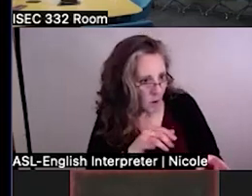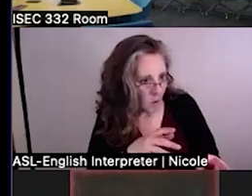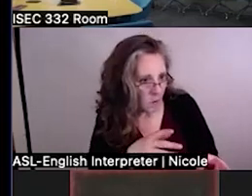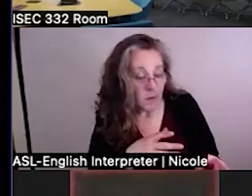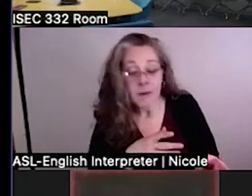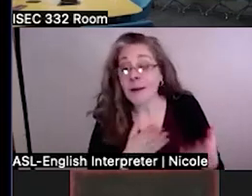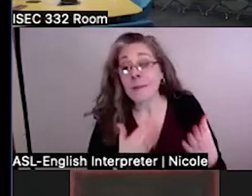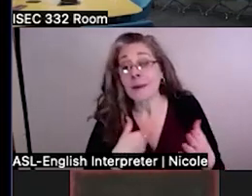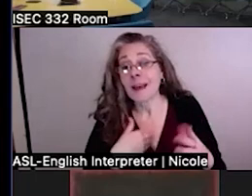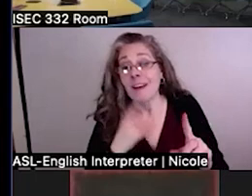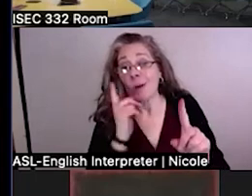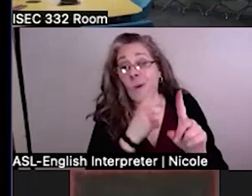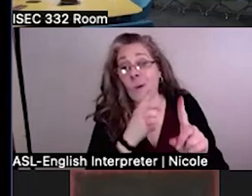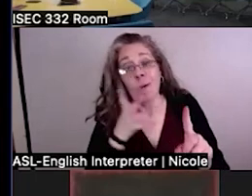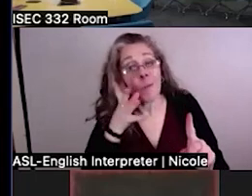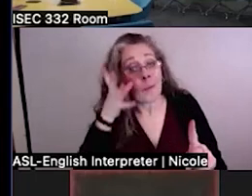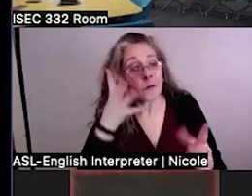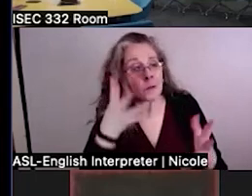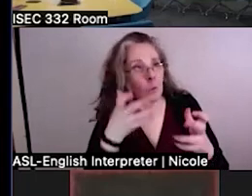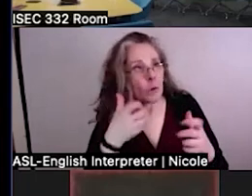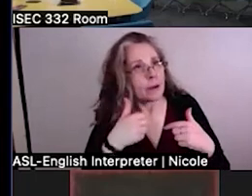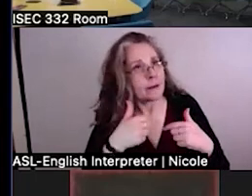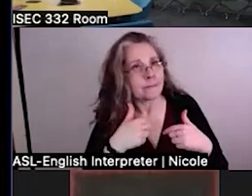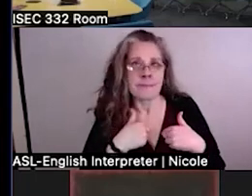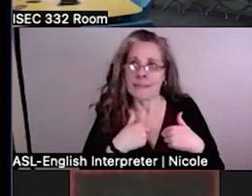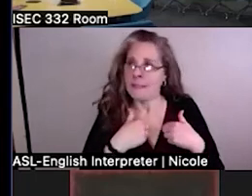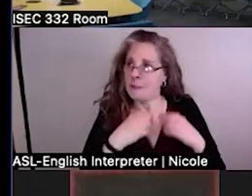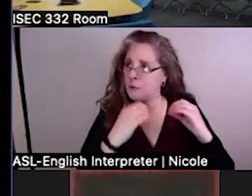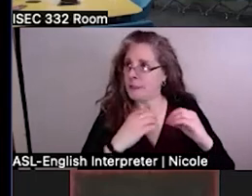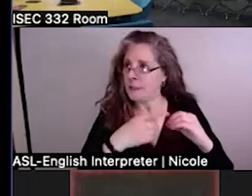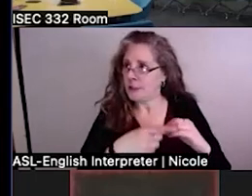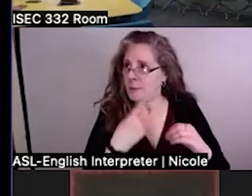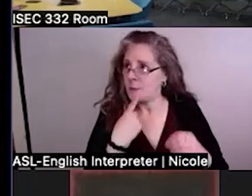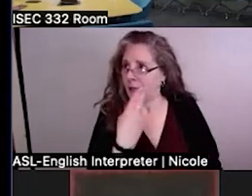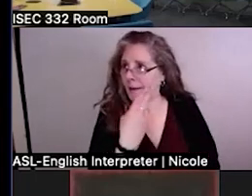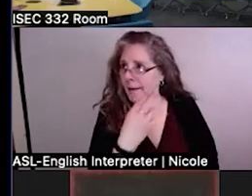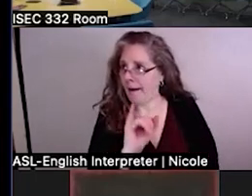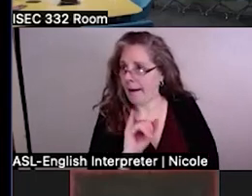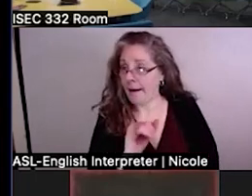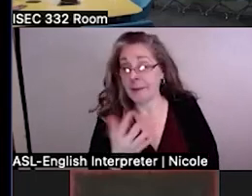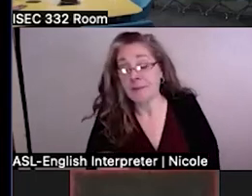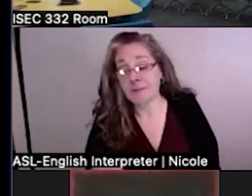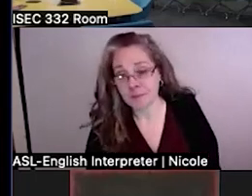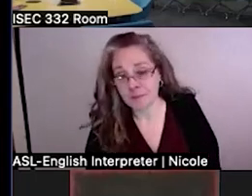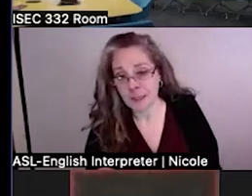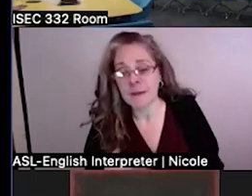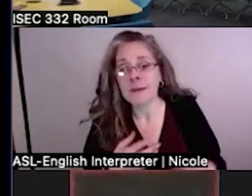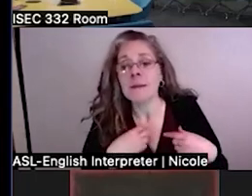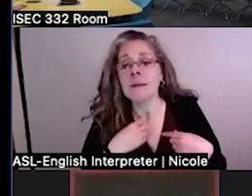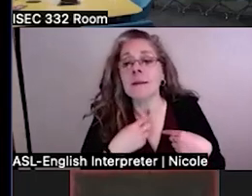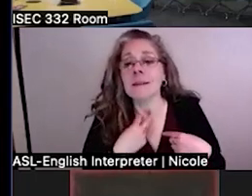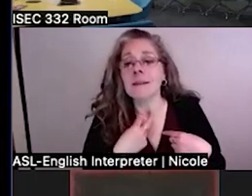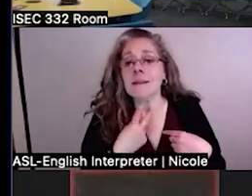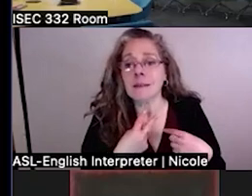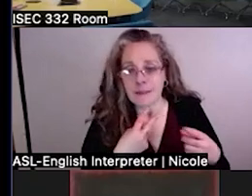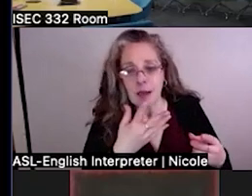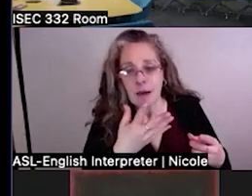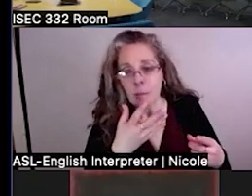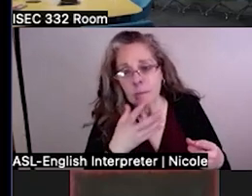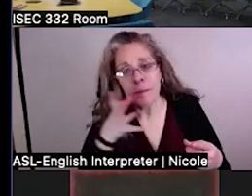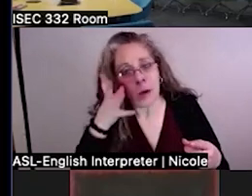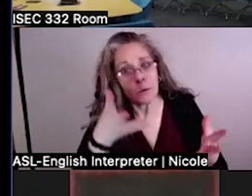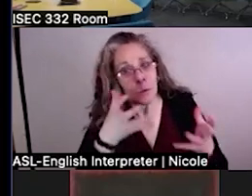wanted me to work on saying hi, even though the person couldn't speak, but to say a vocalization for hi or a